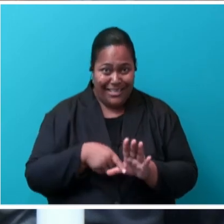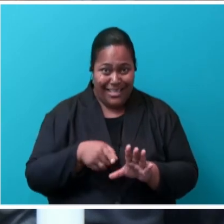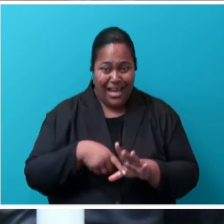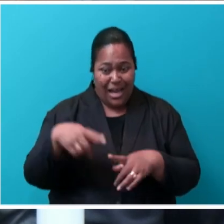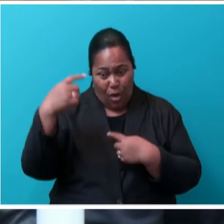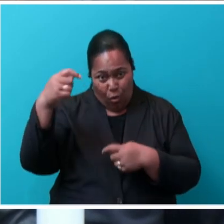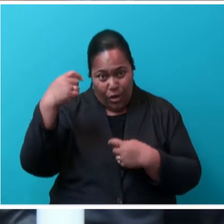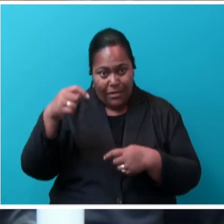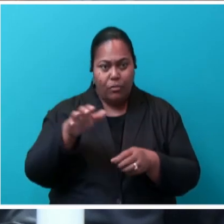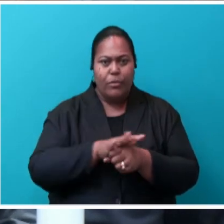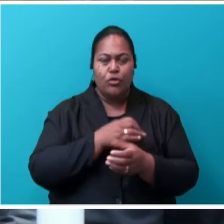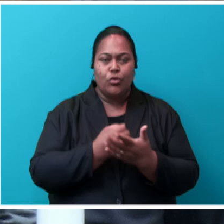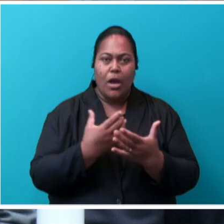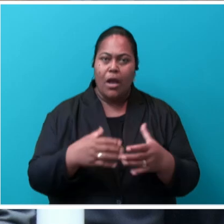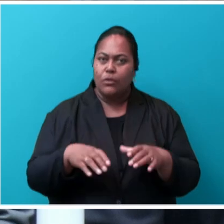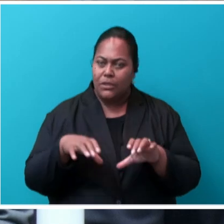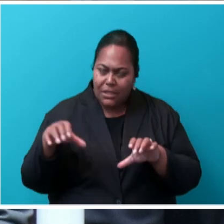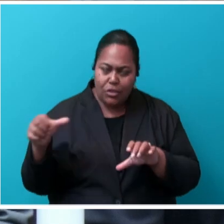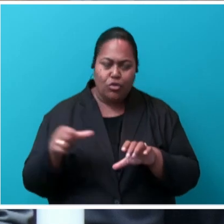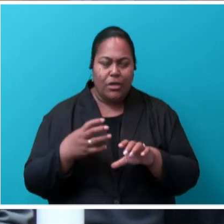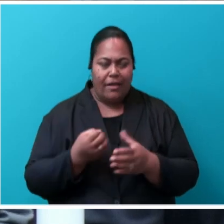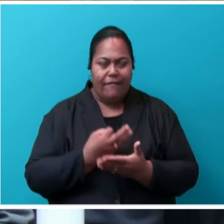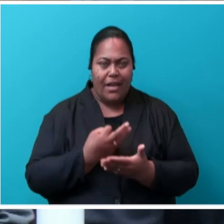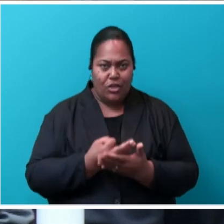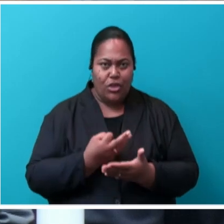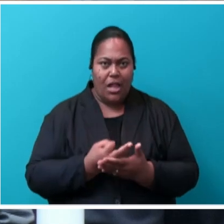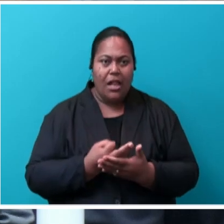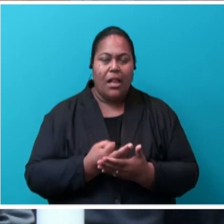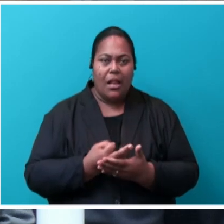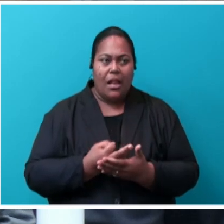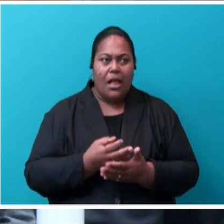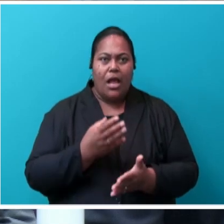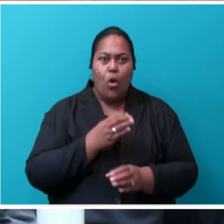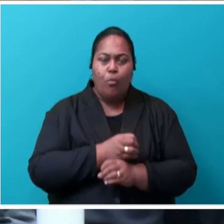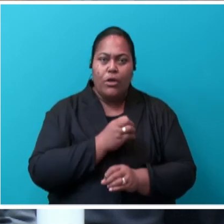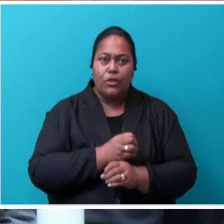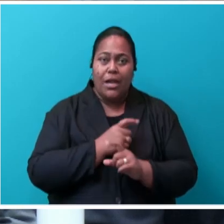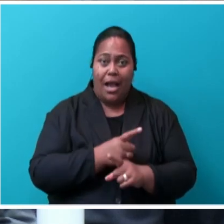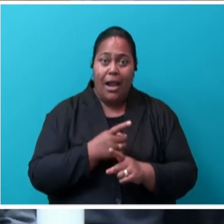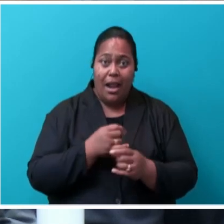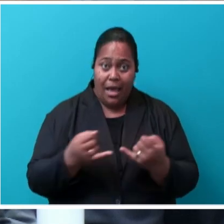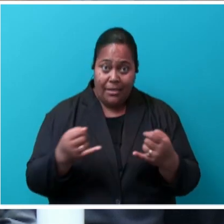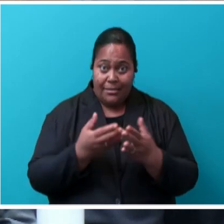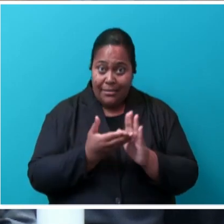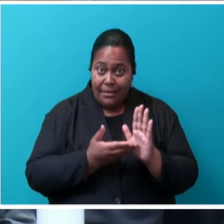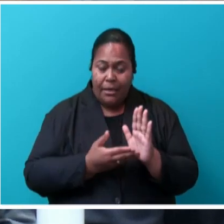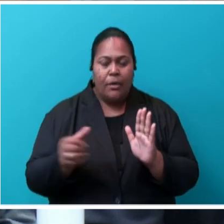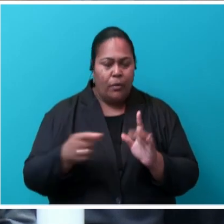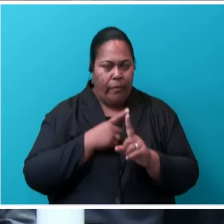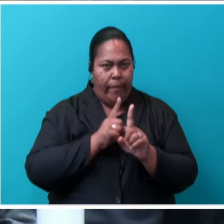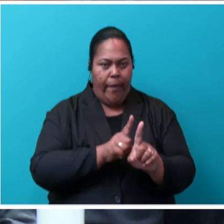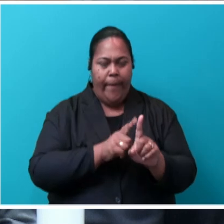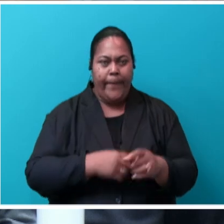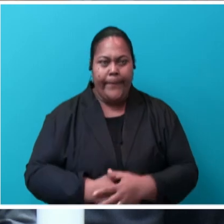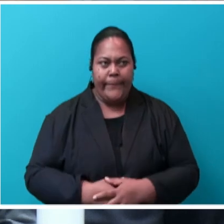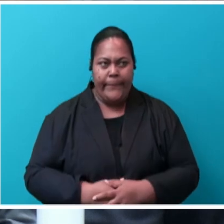councils comply with financial and operational guidelines. And the ministry also reached out to